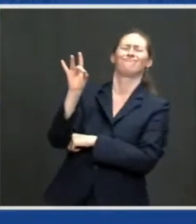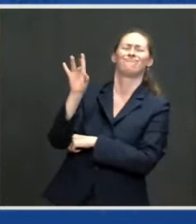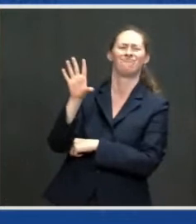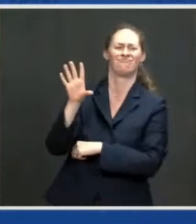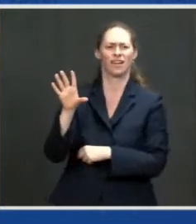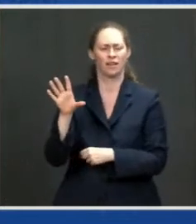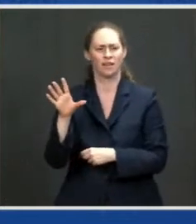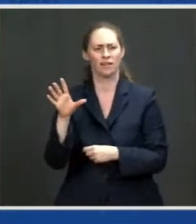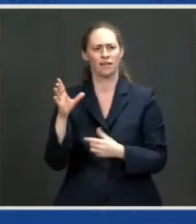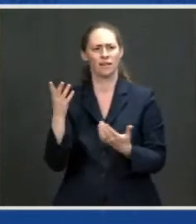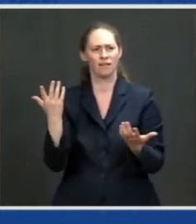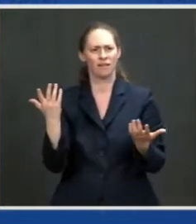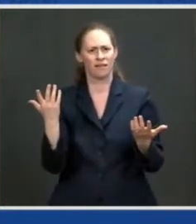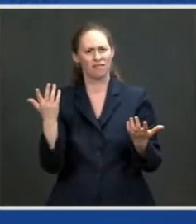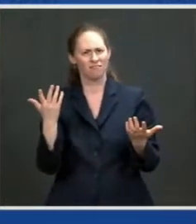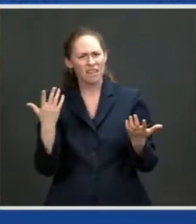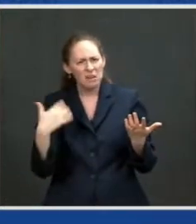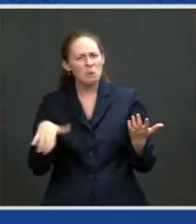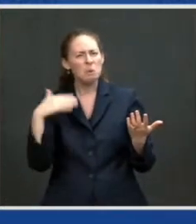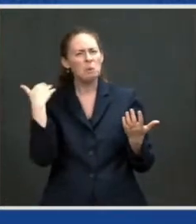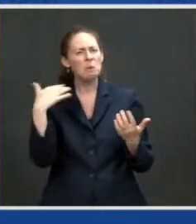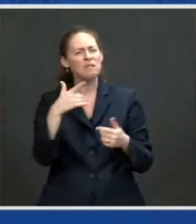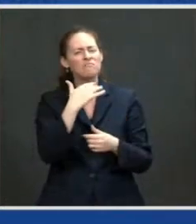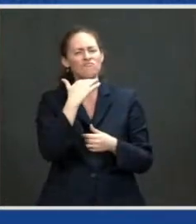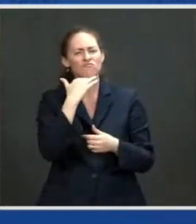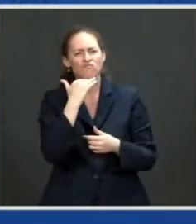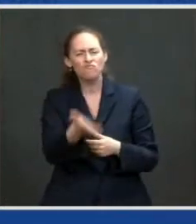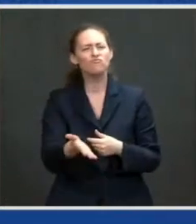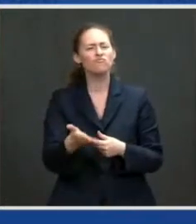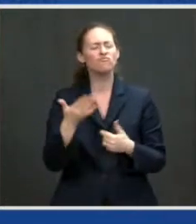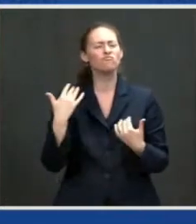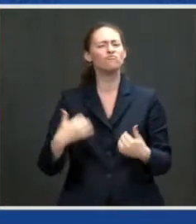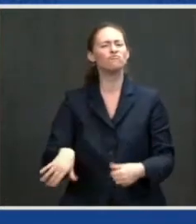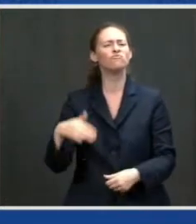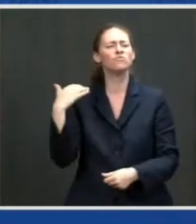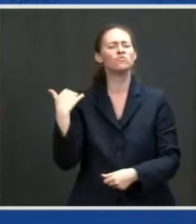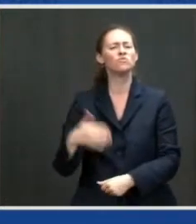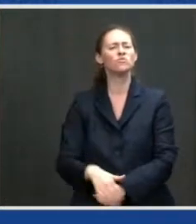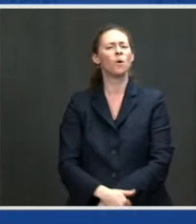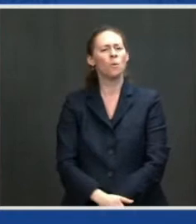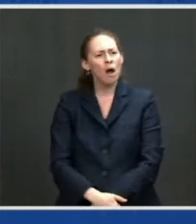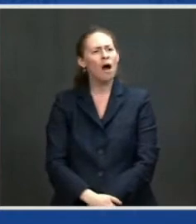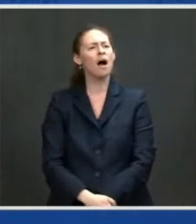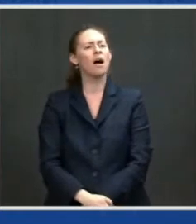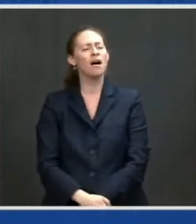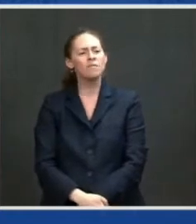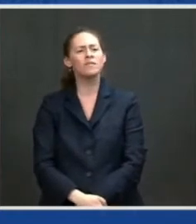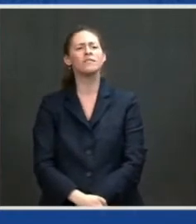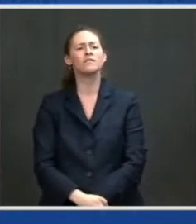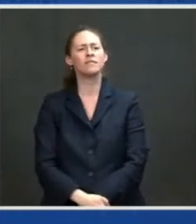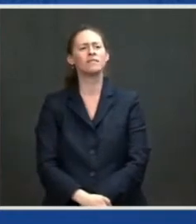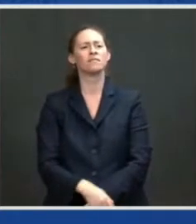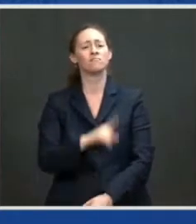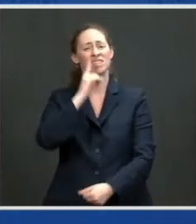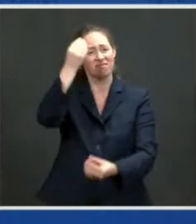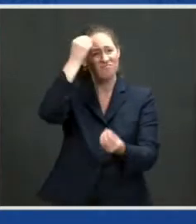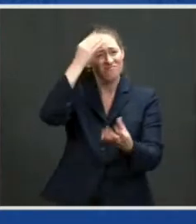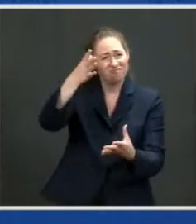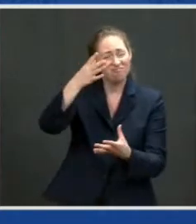shame. But I'm happy. I'm happy they know that it benefited their